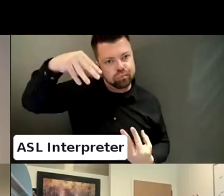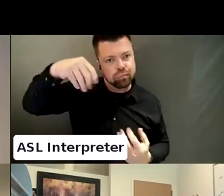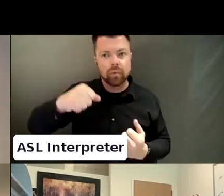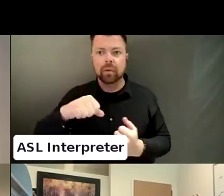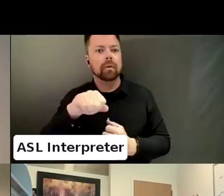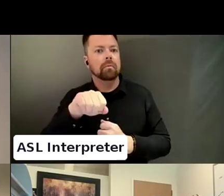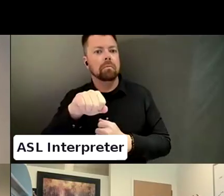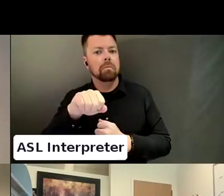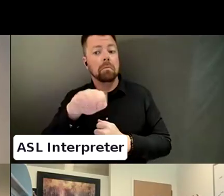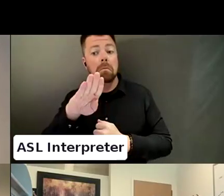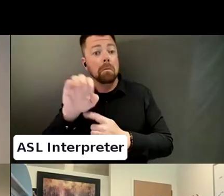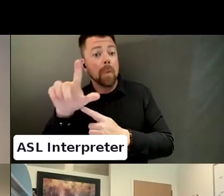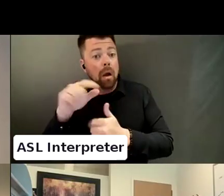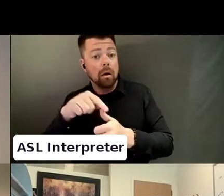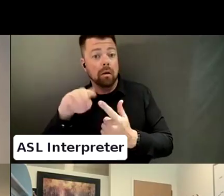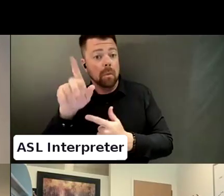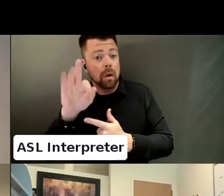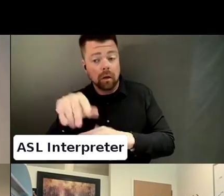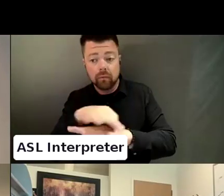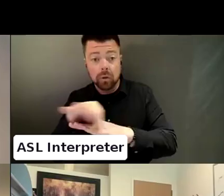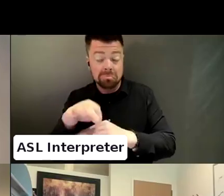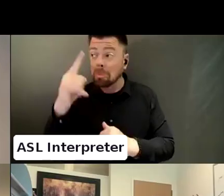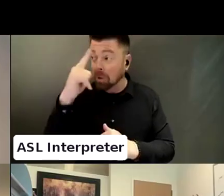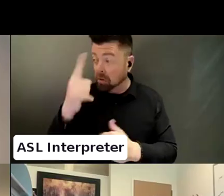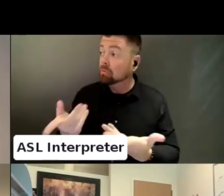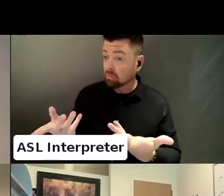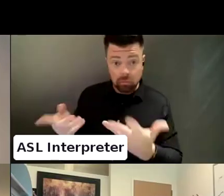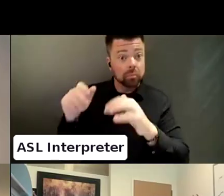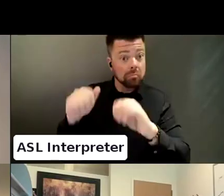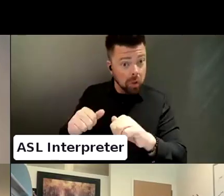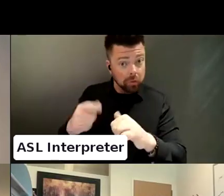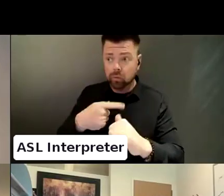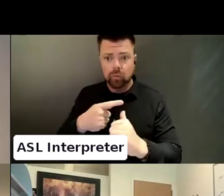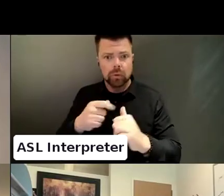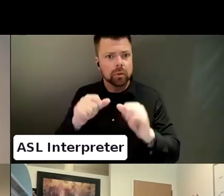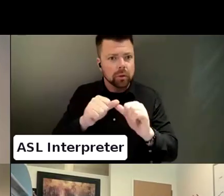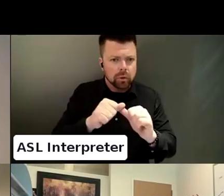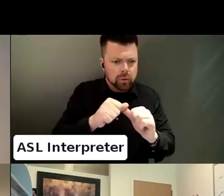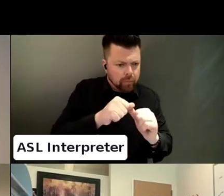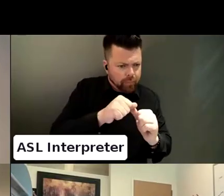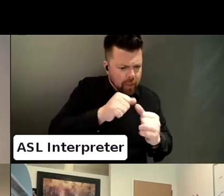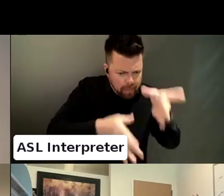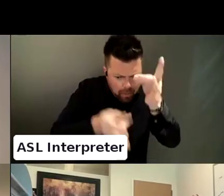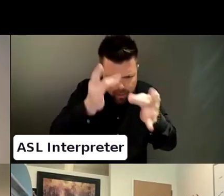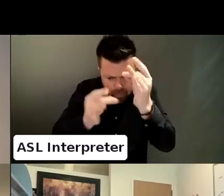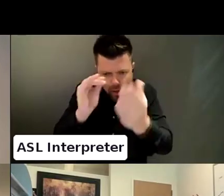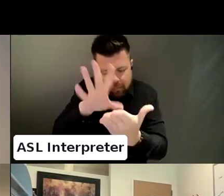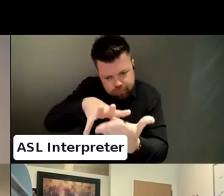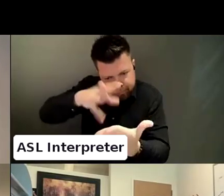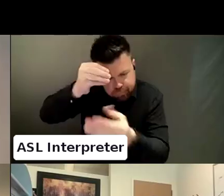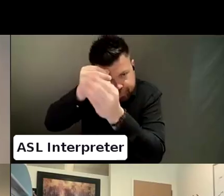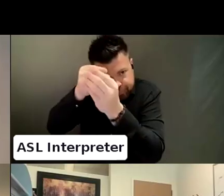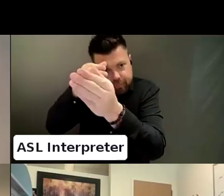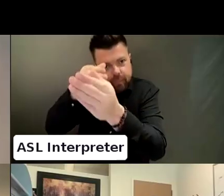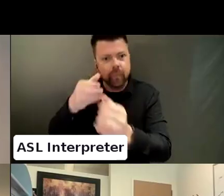So I do think that is a possibility going forward as we learn more and more about what are the right triggers for being